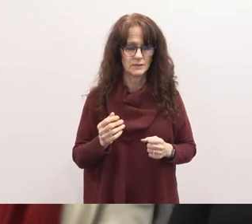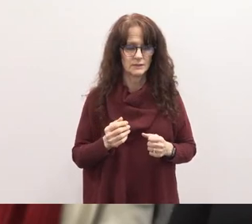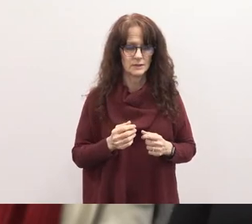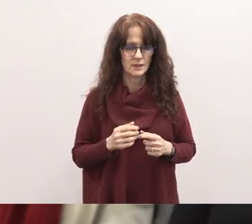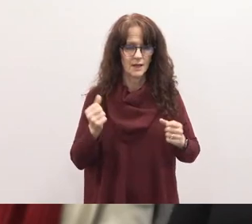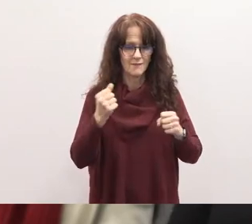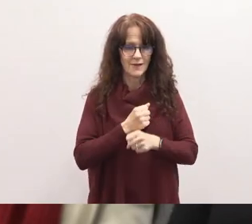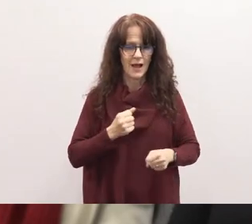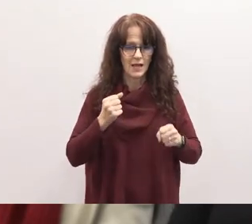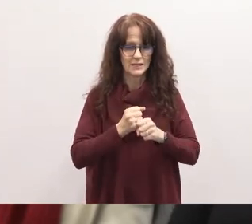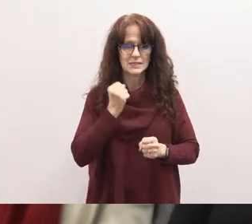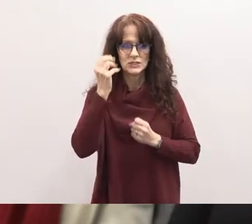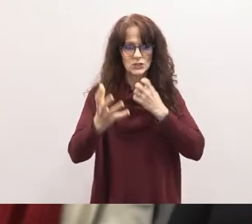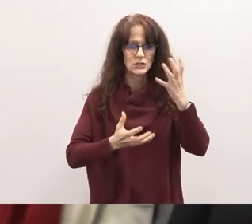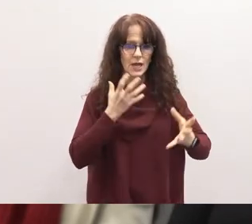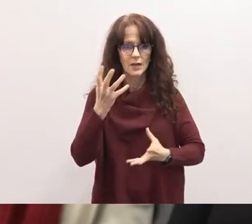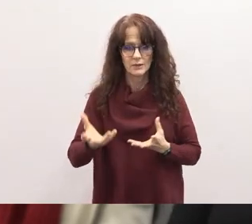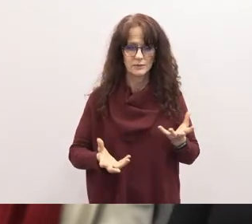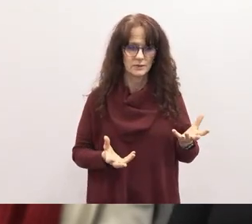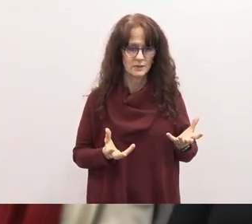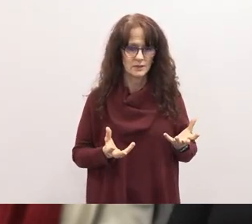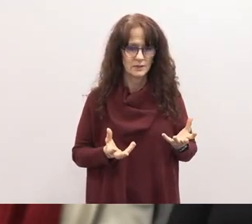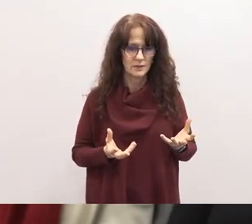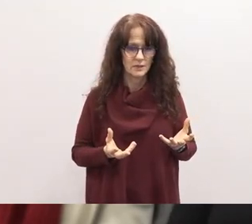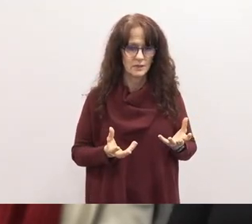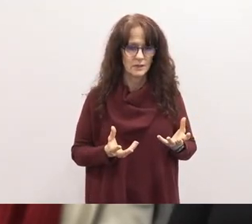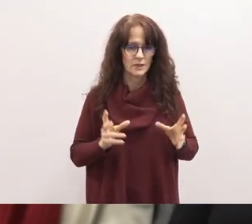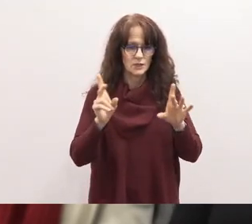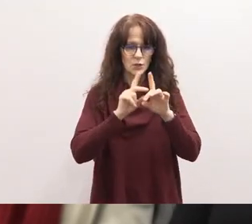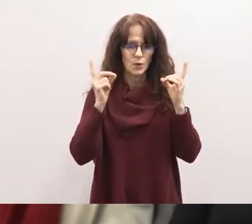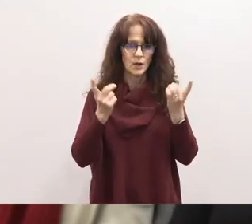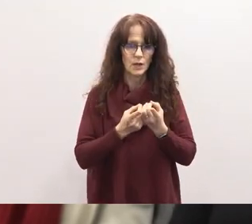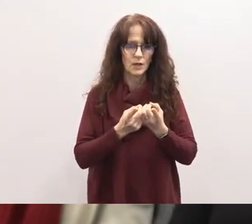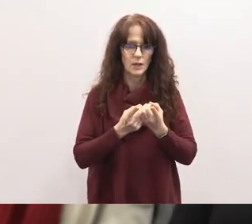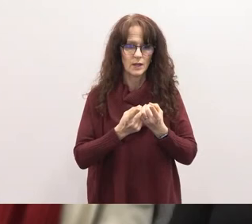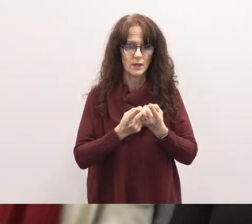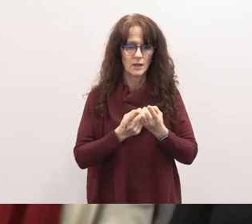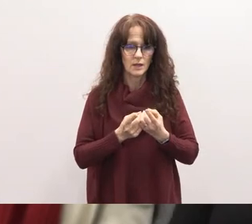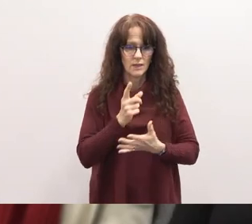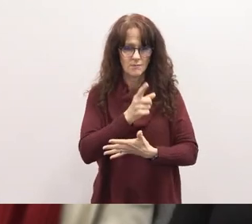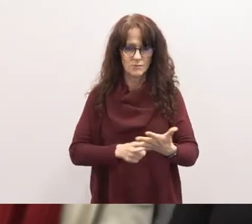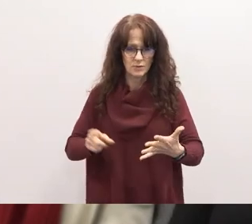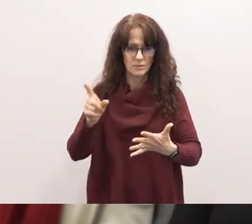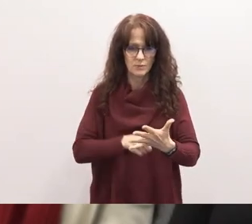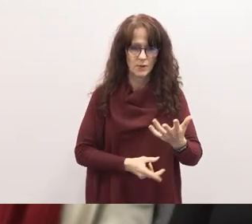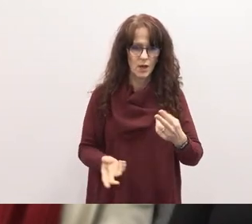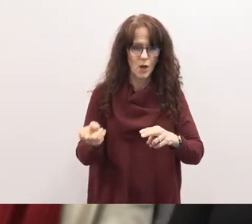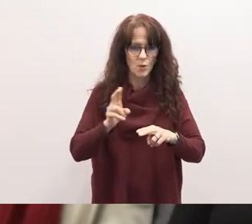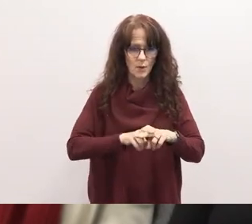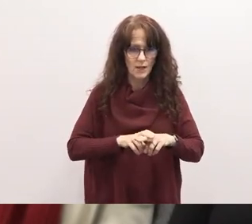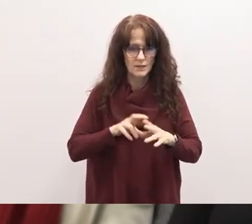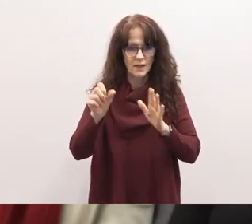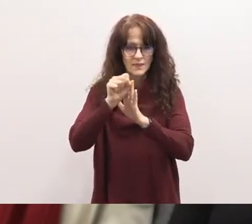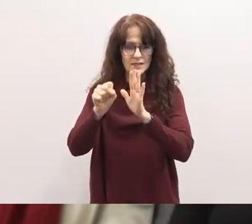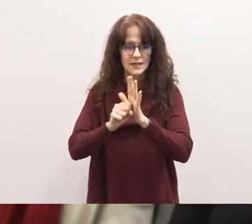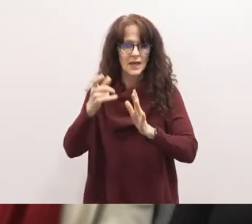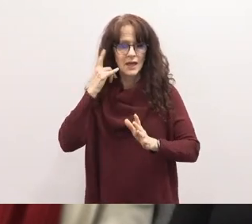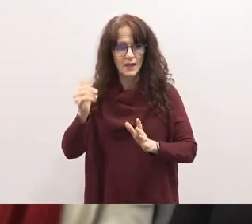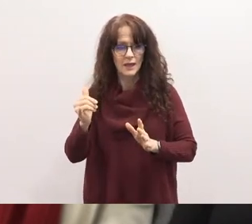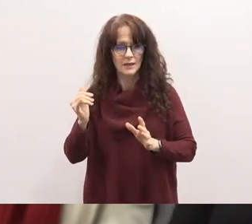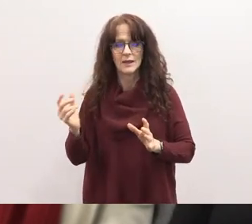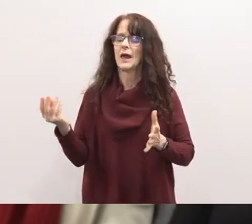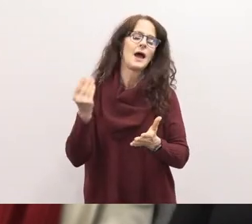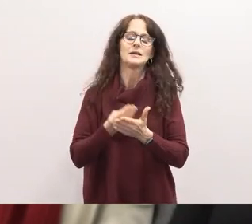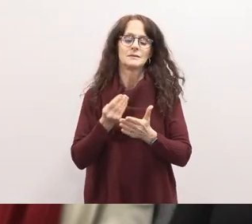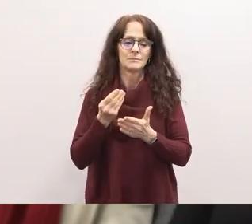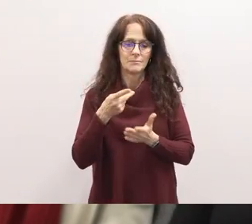have to fight and shout and scream to a district that begrudges them the raise that the state of California has